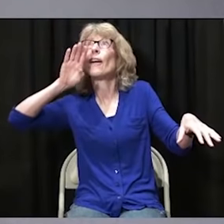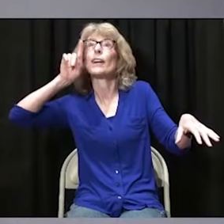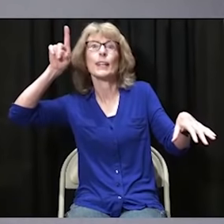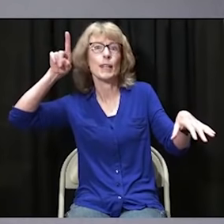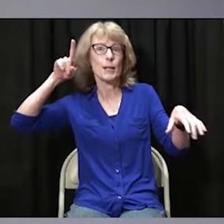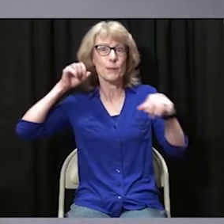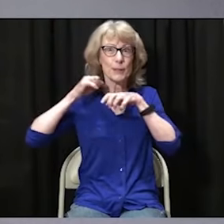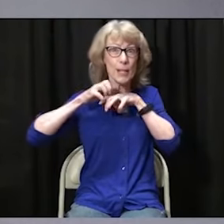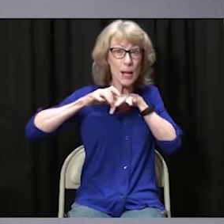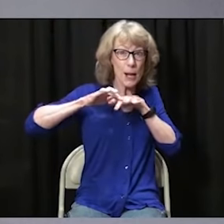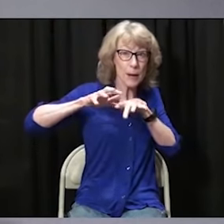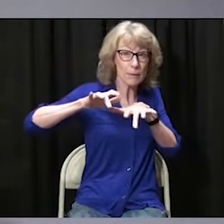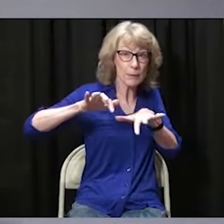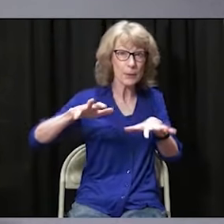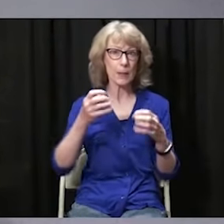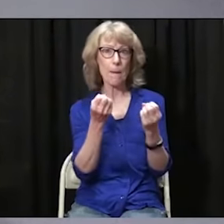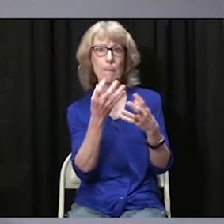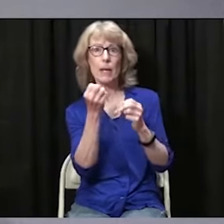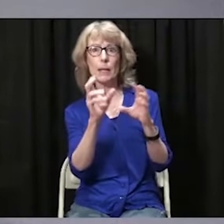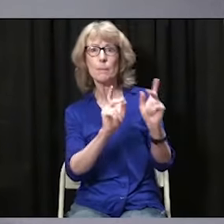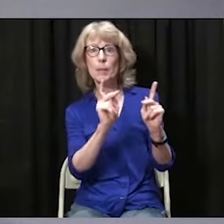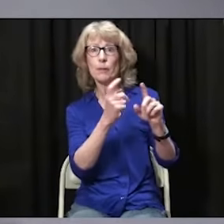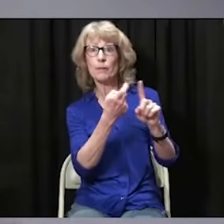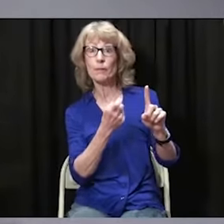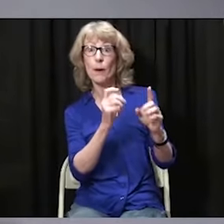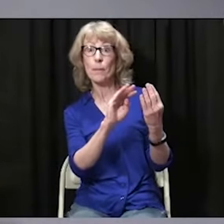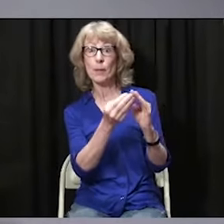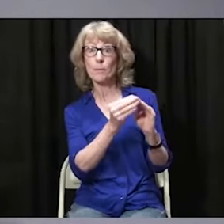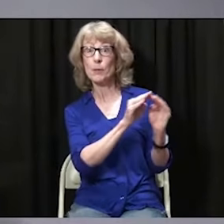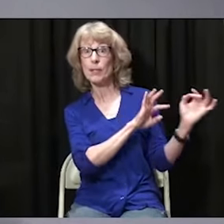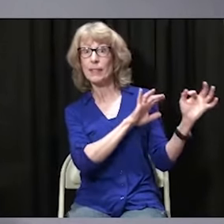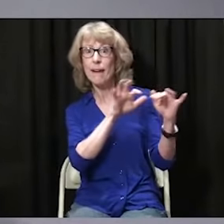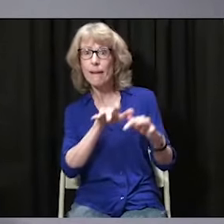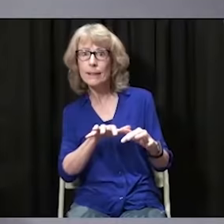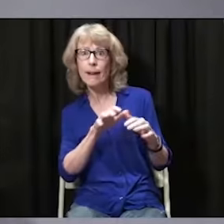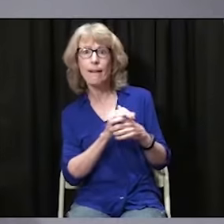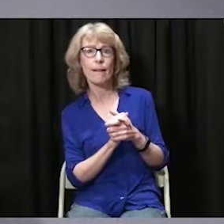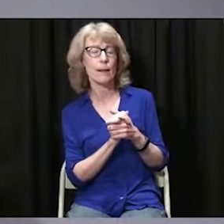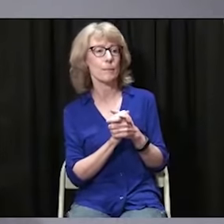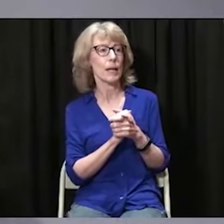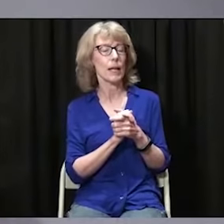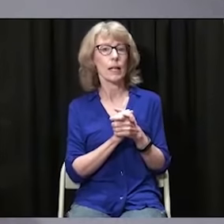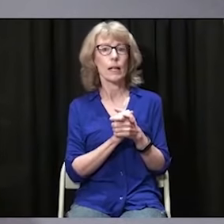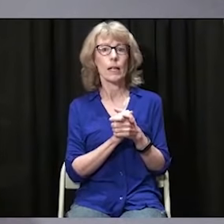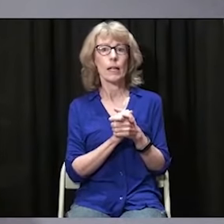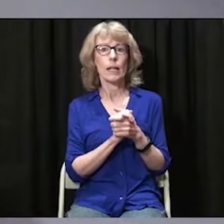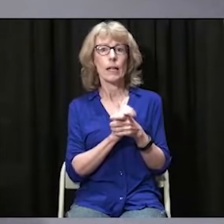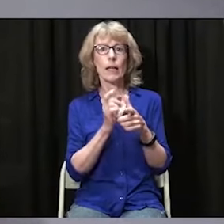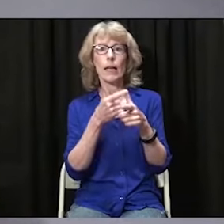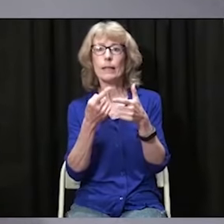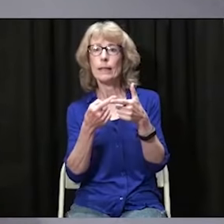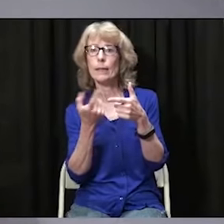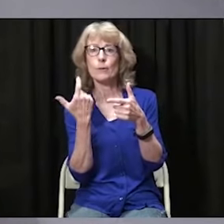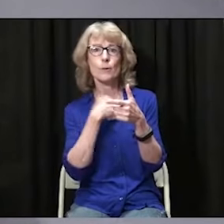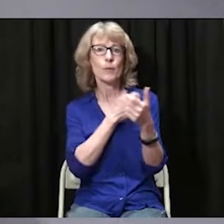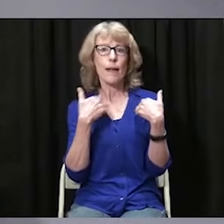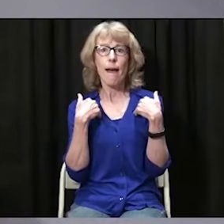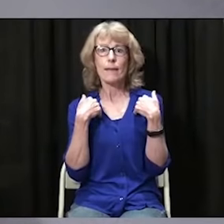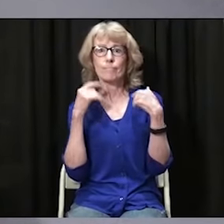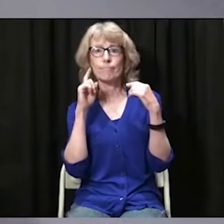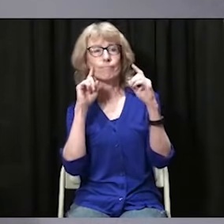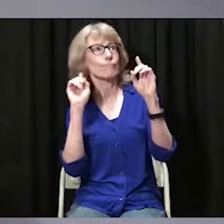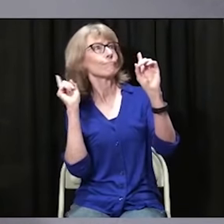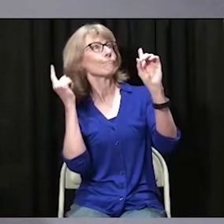our neighborhoods and from our community checking out our church family because of that event. We had momentum, we had vision, we